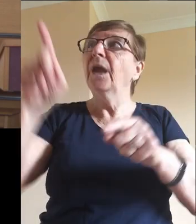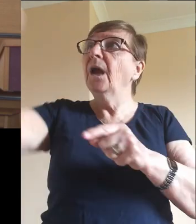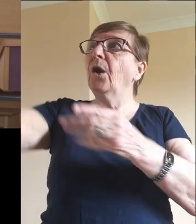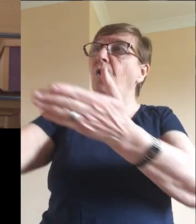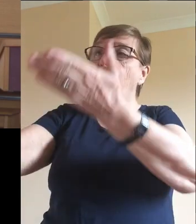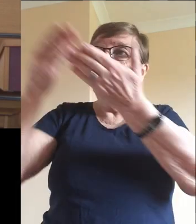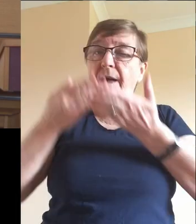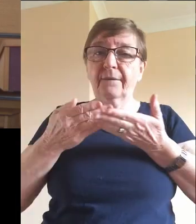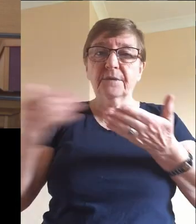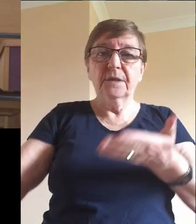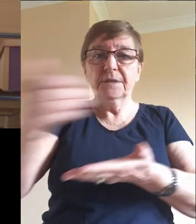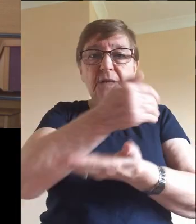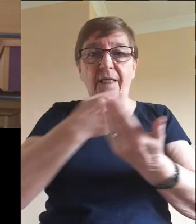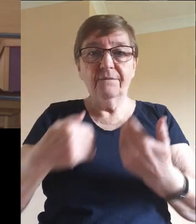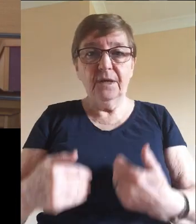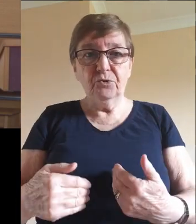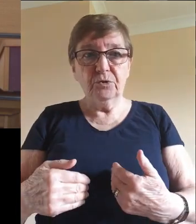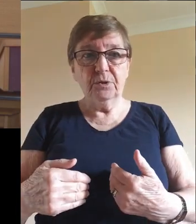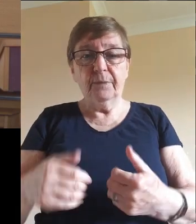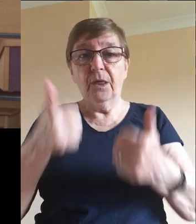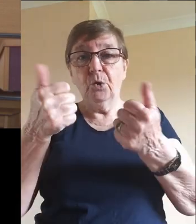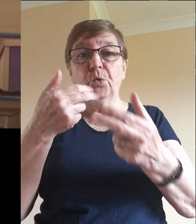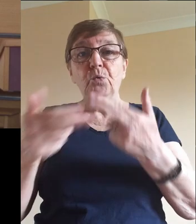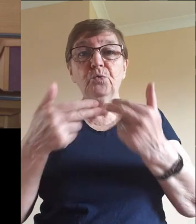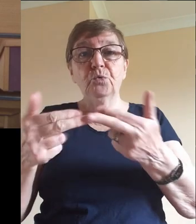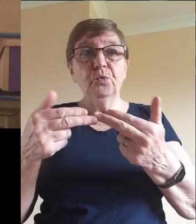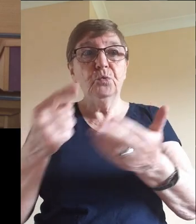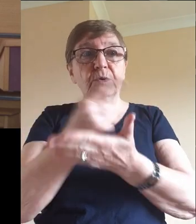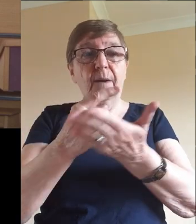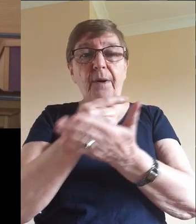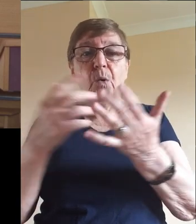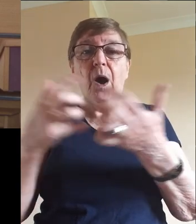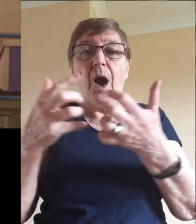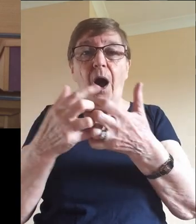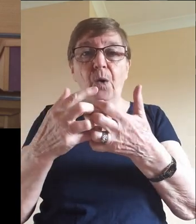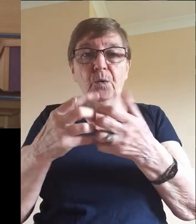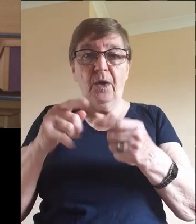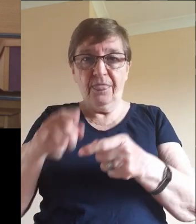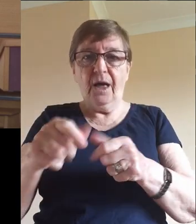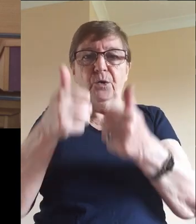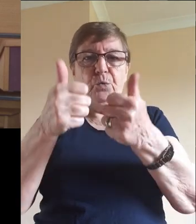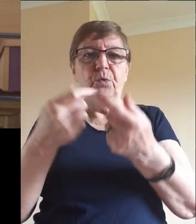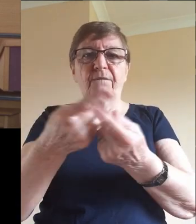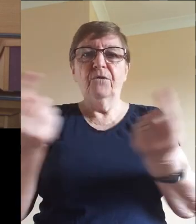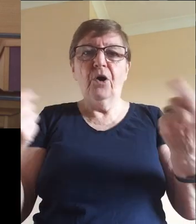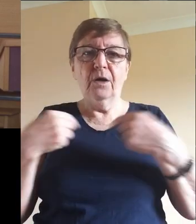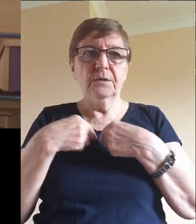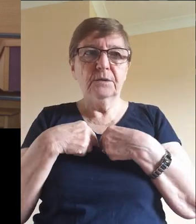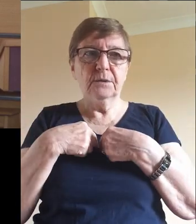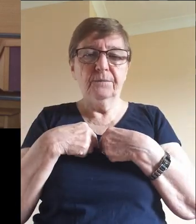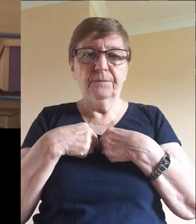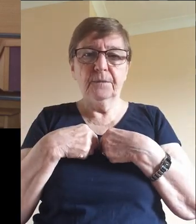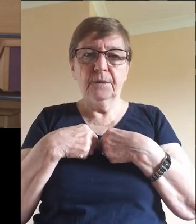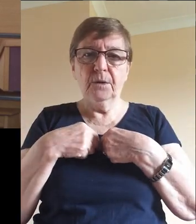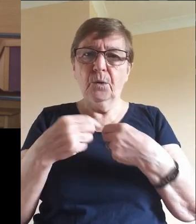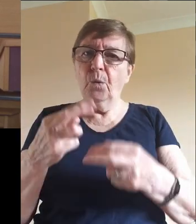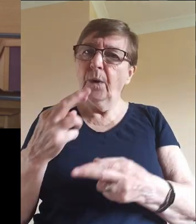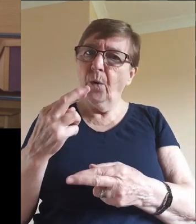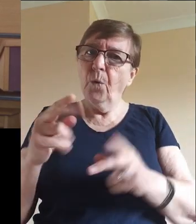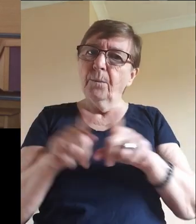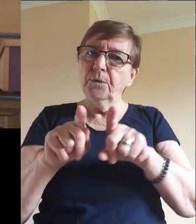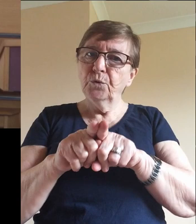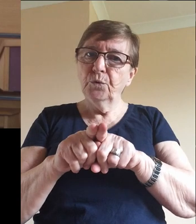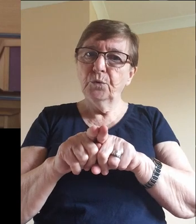but nevertheless the good news of just how that salvation is good for us. We hope too to have a bit